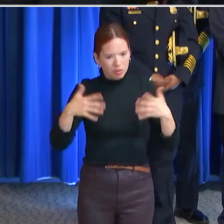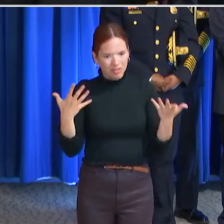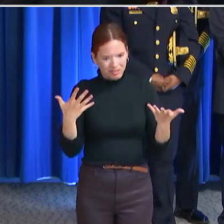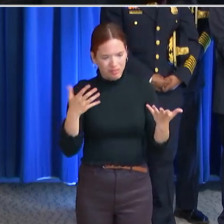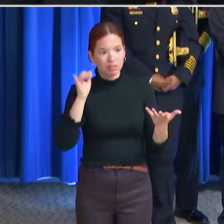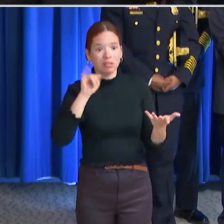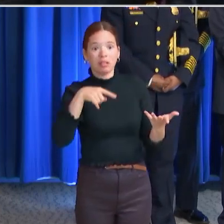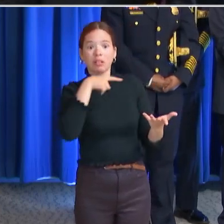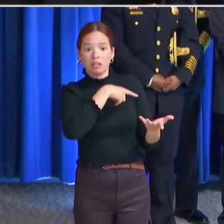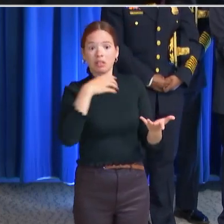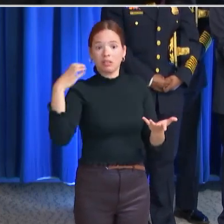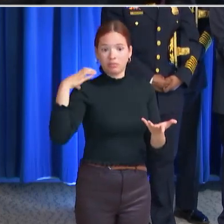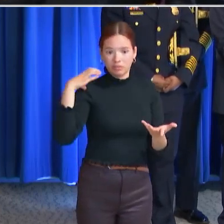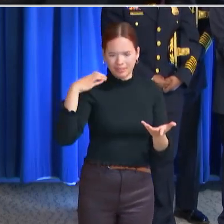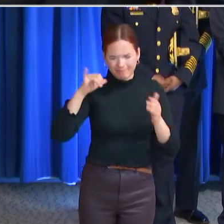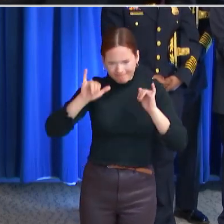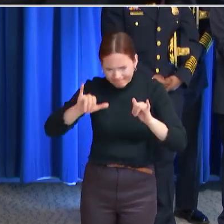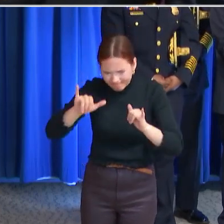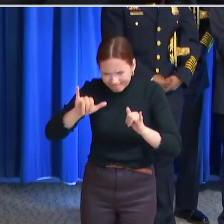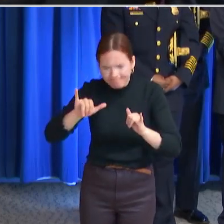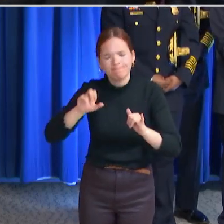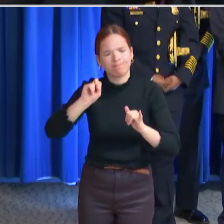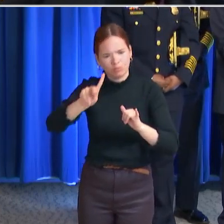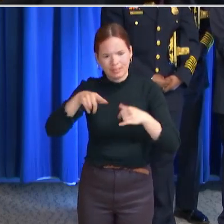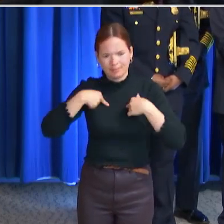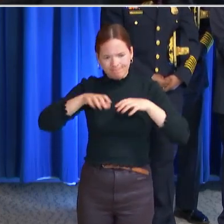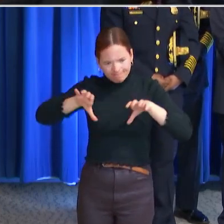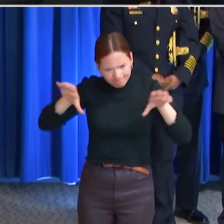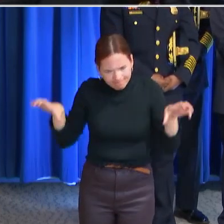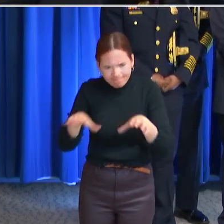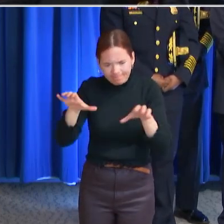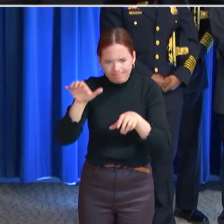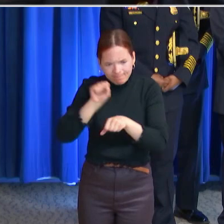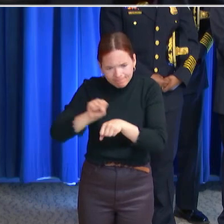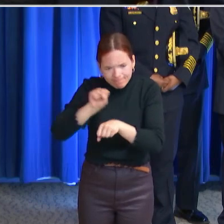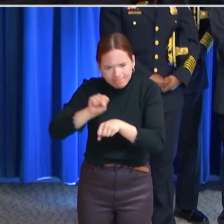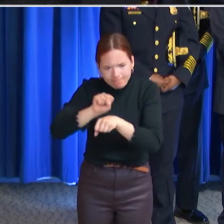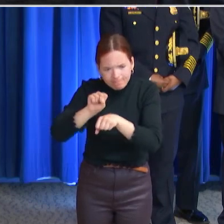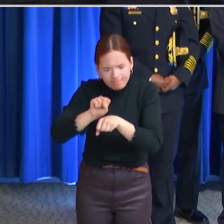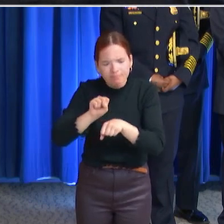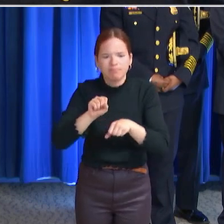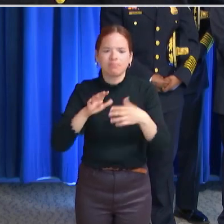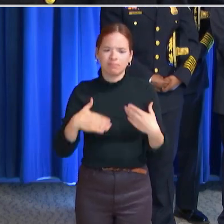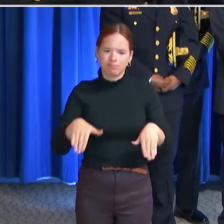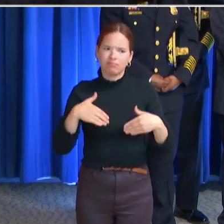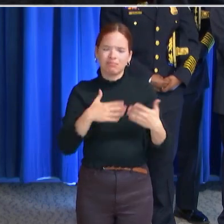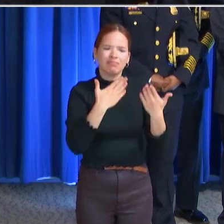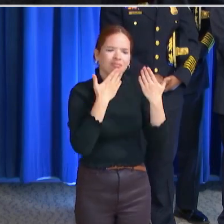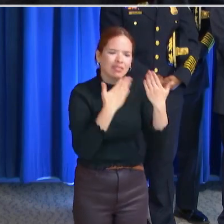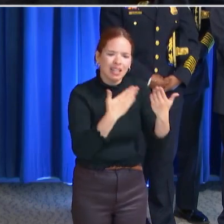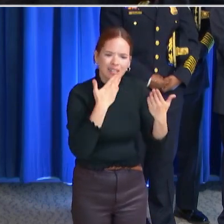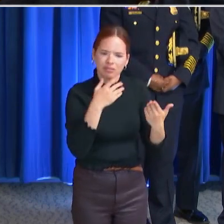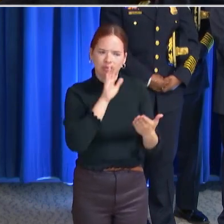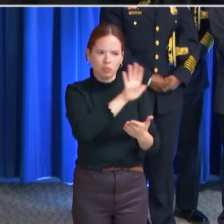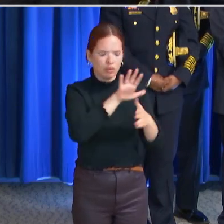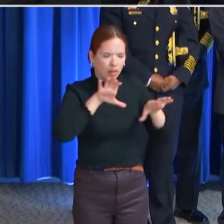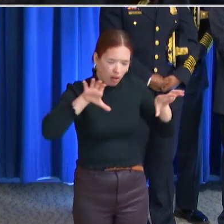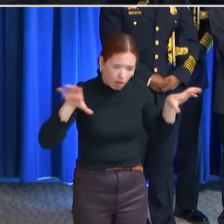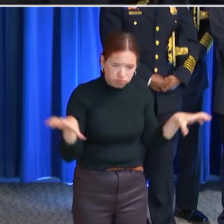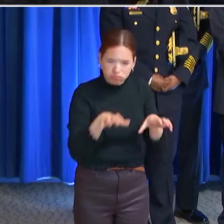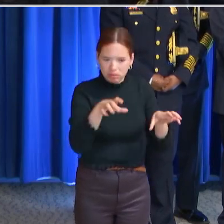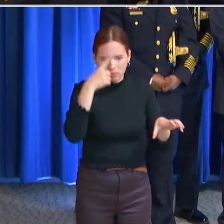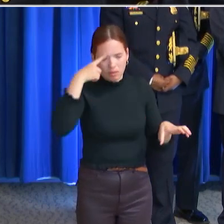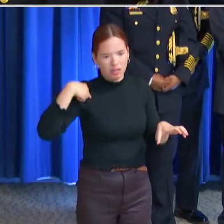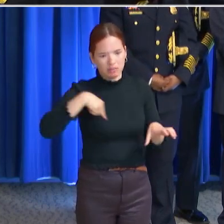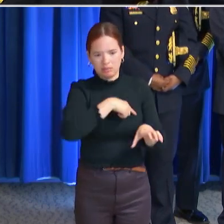he has for every single day. I want to thank the chief for all that he has done for Washington